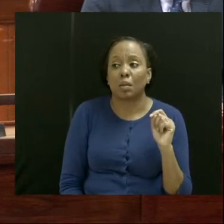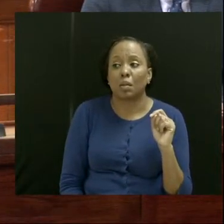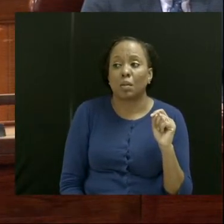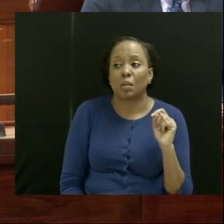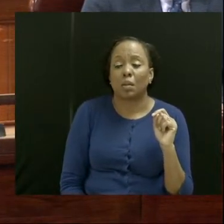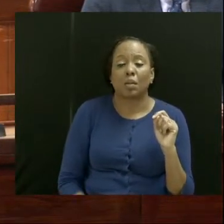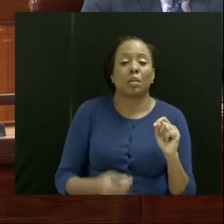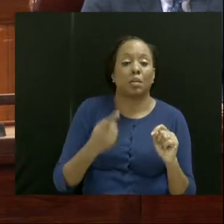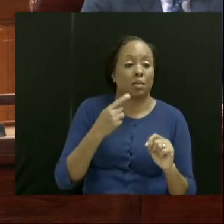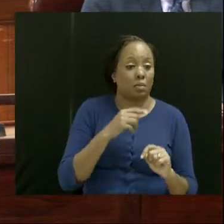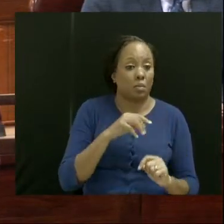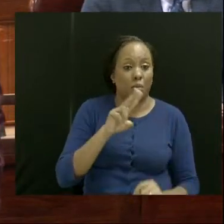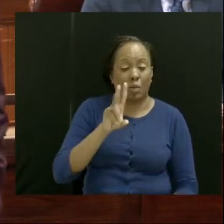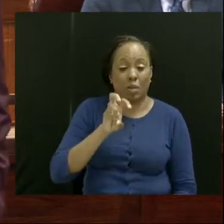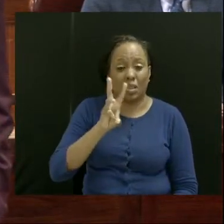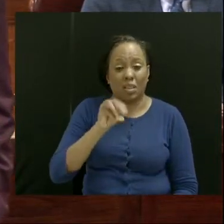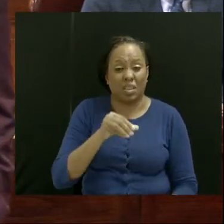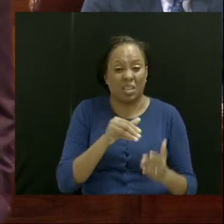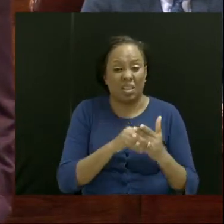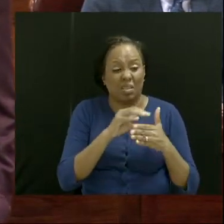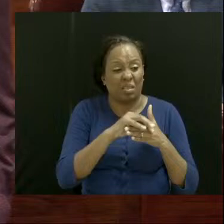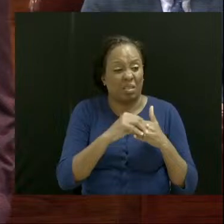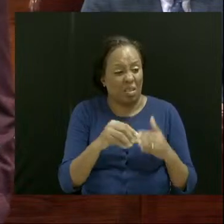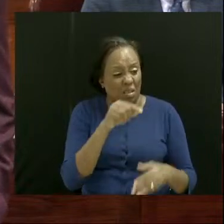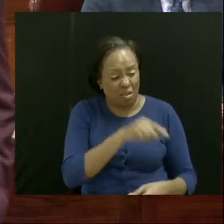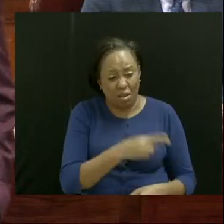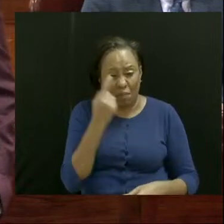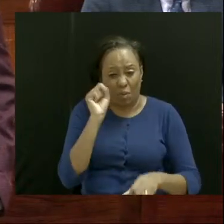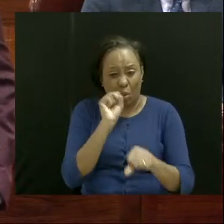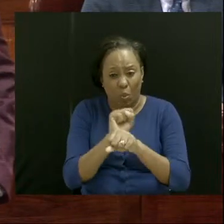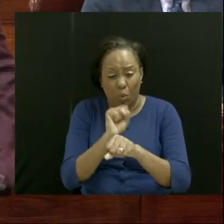to perform in the context of